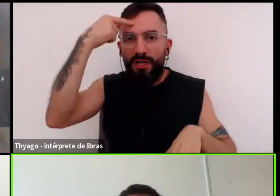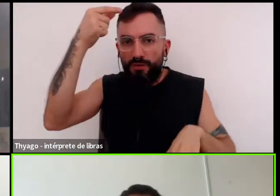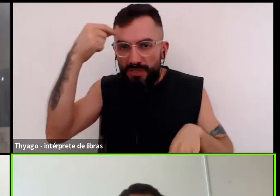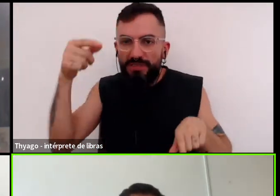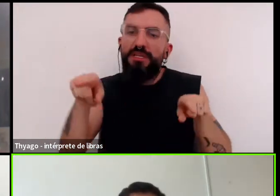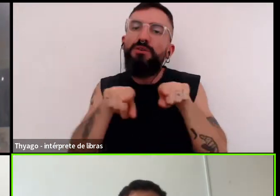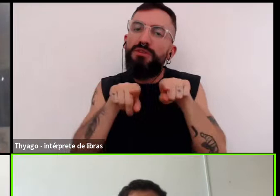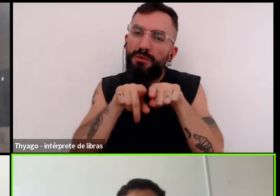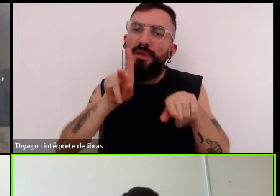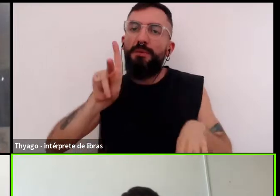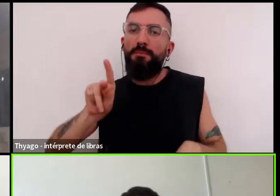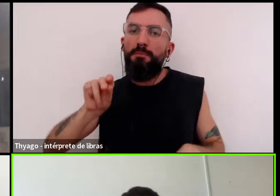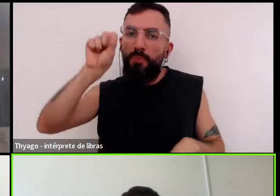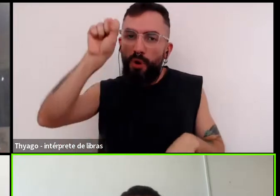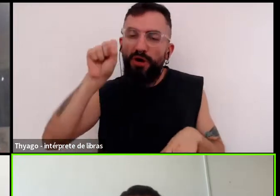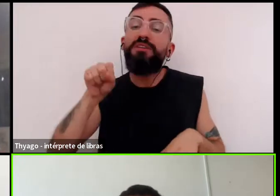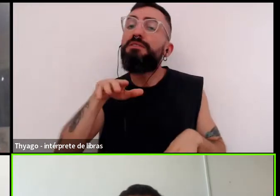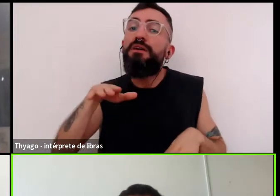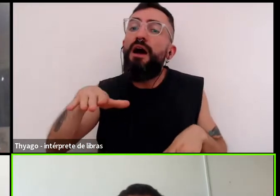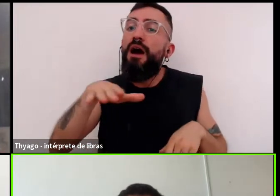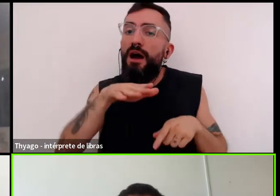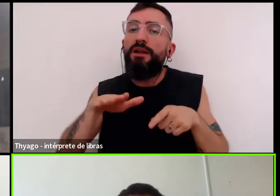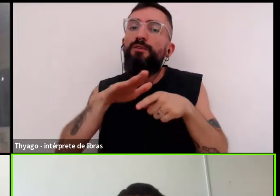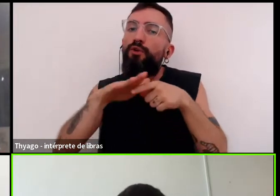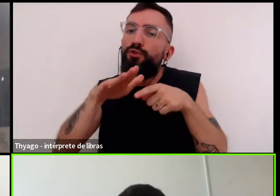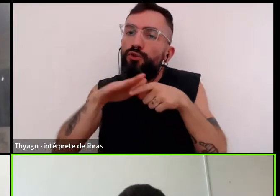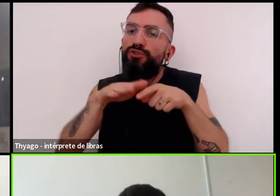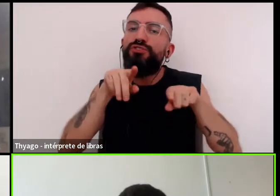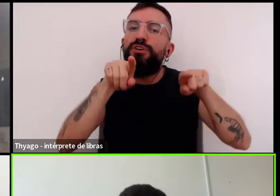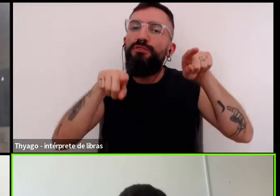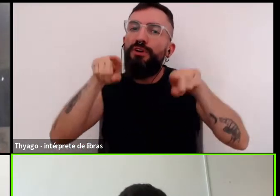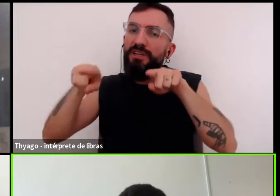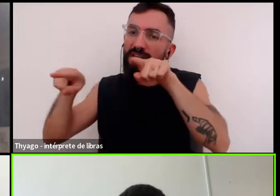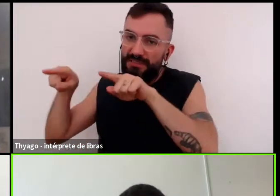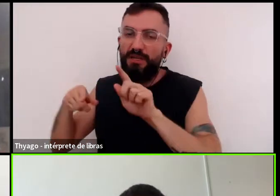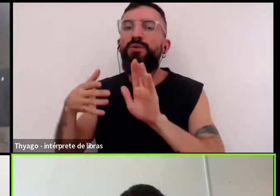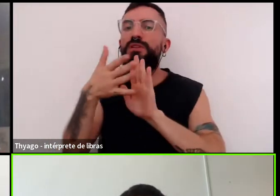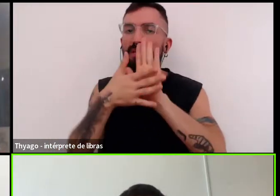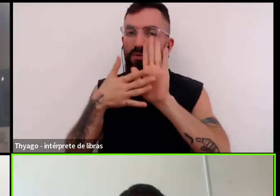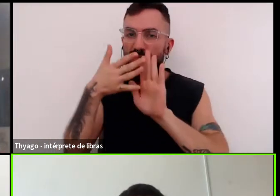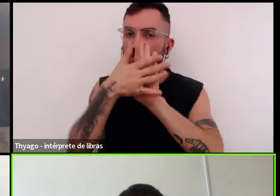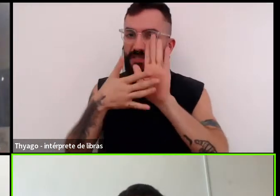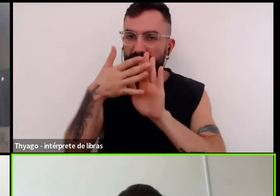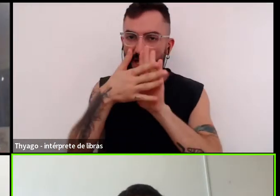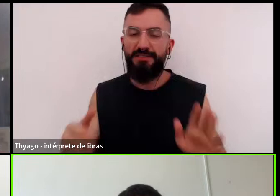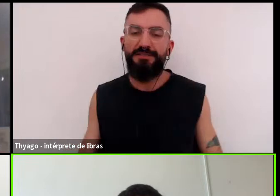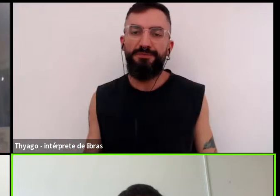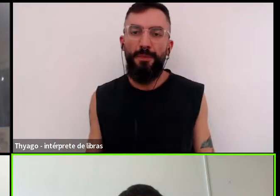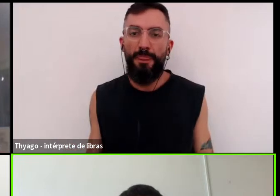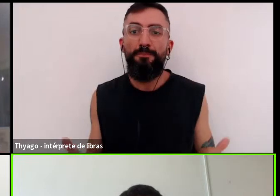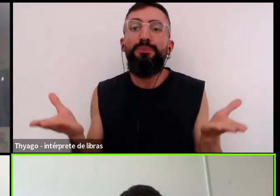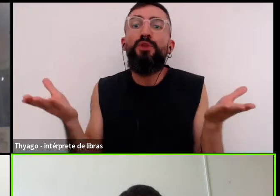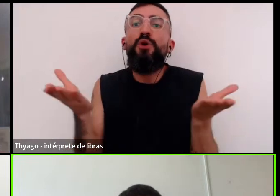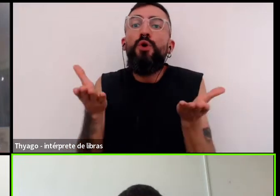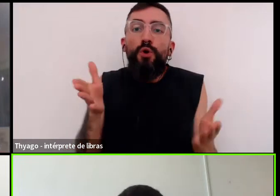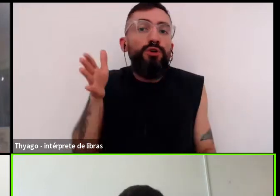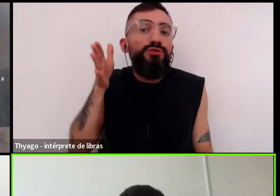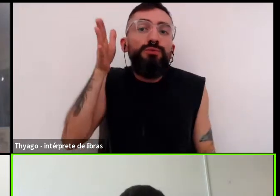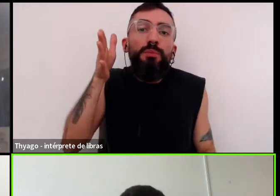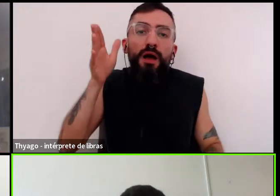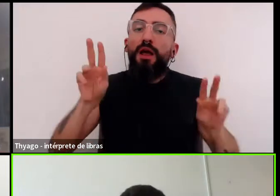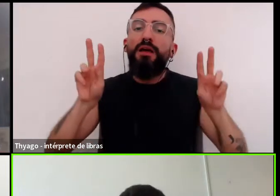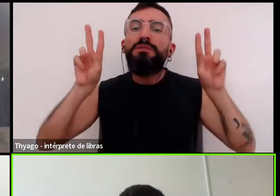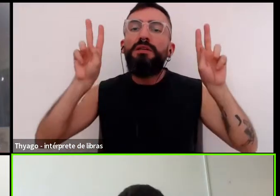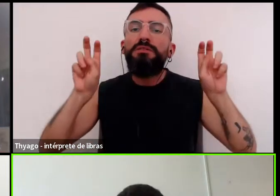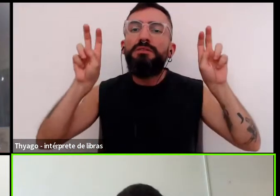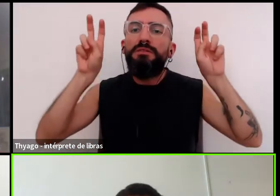in Brazilian Sign Languages. The theme of this conference today, Toponymic Studies on Brazilian